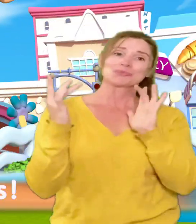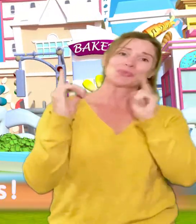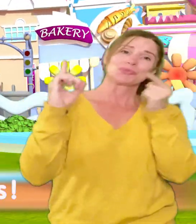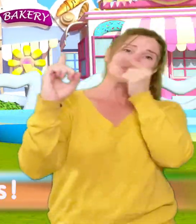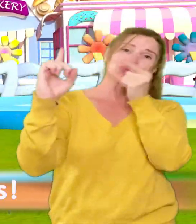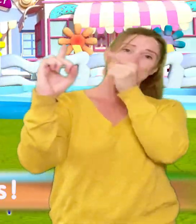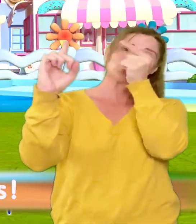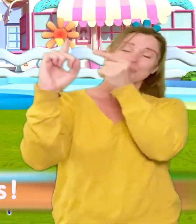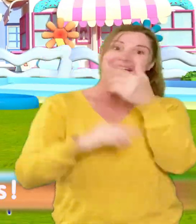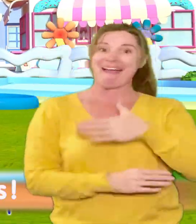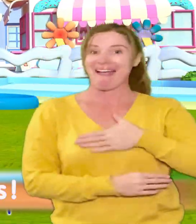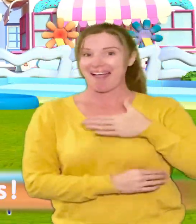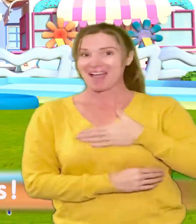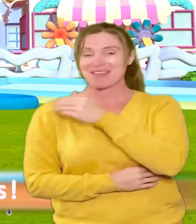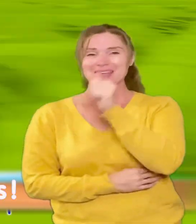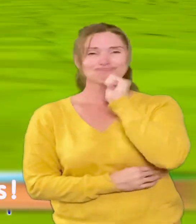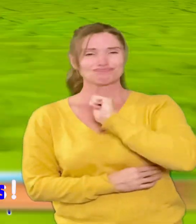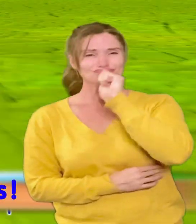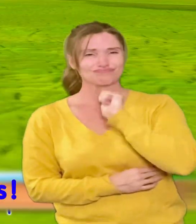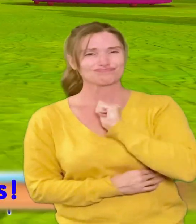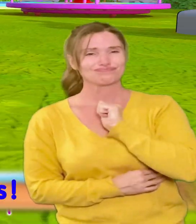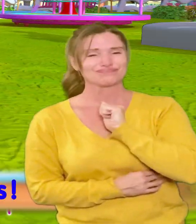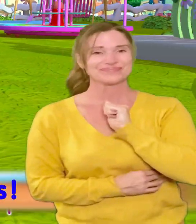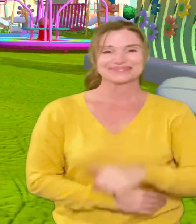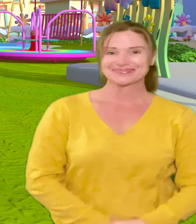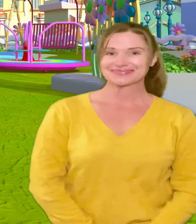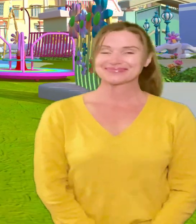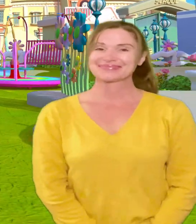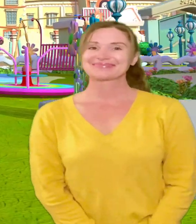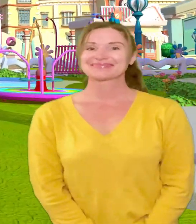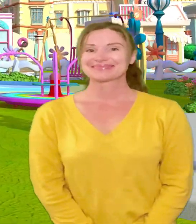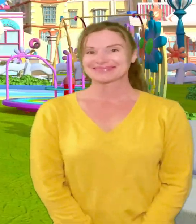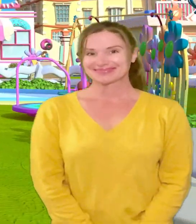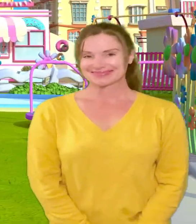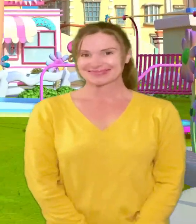the clouds With happiness and wild scrapers